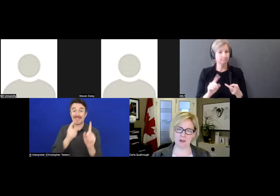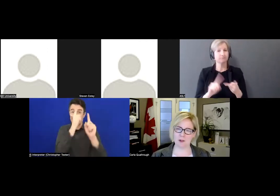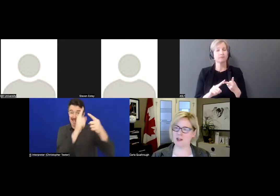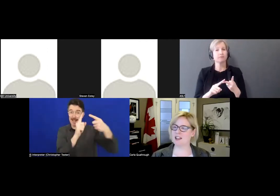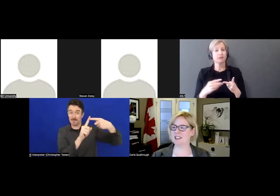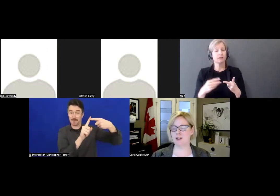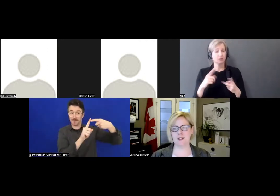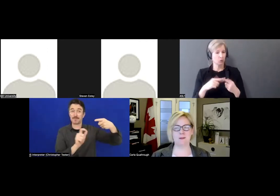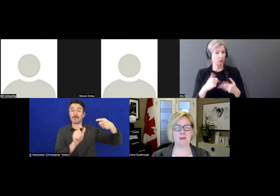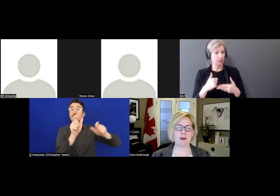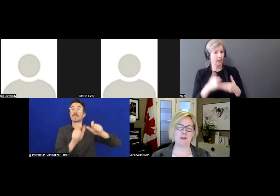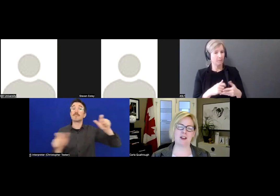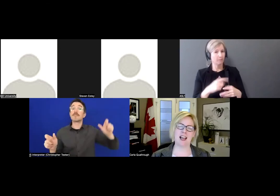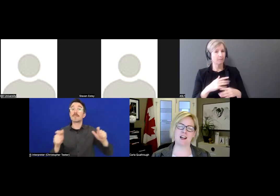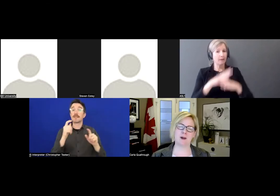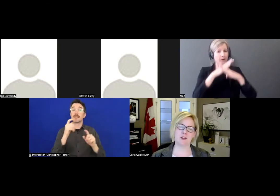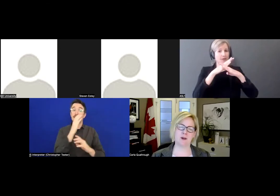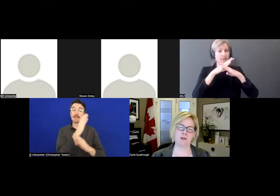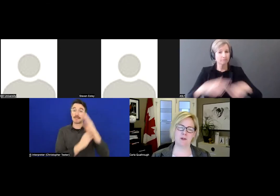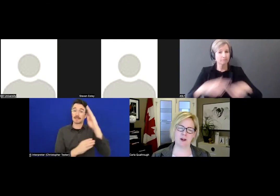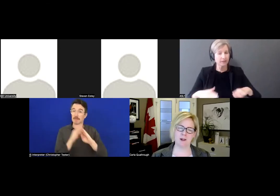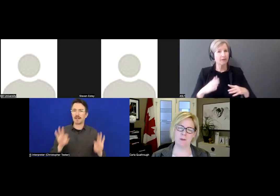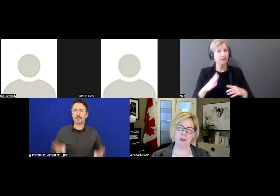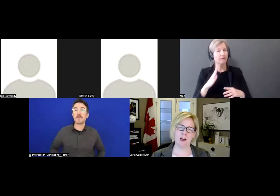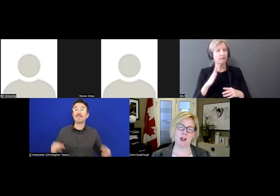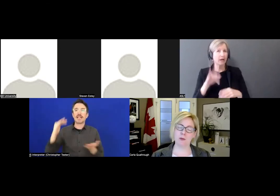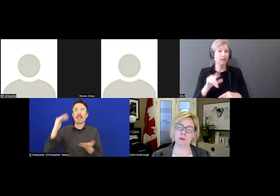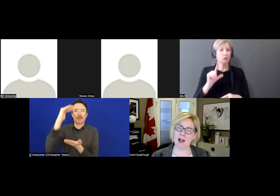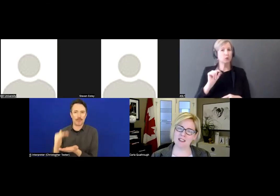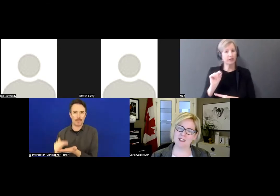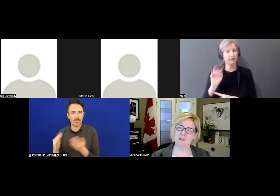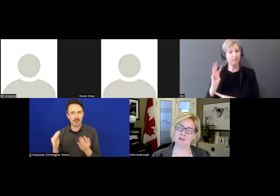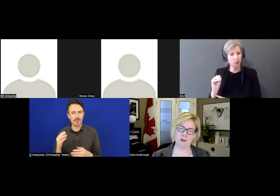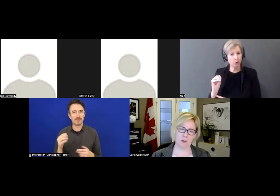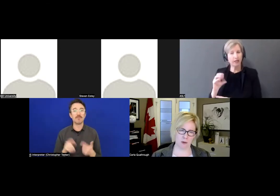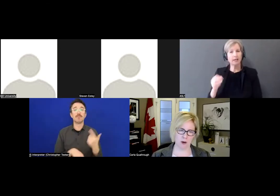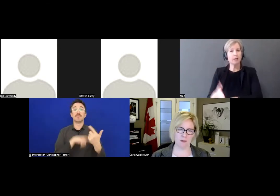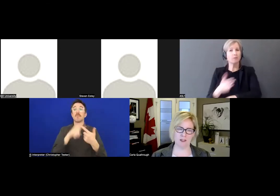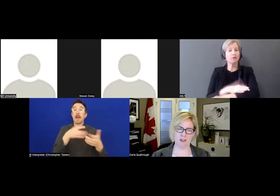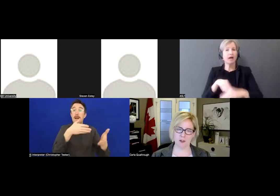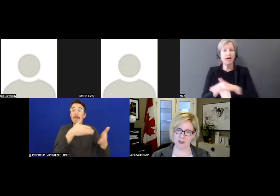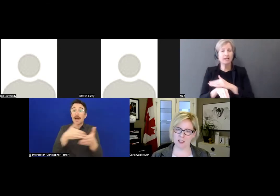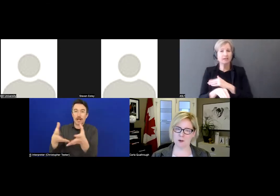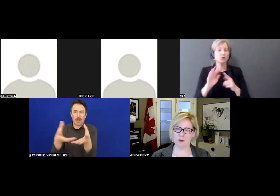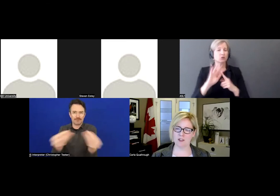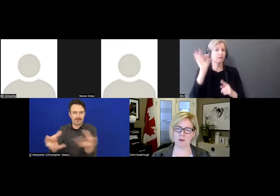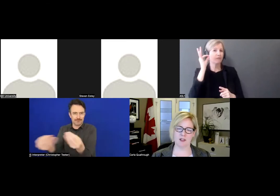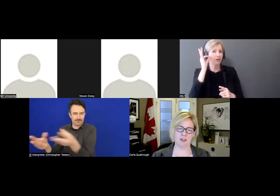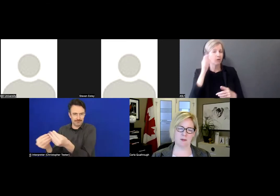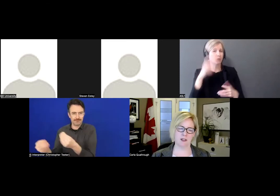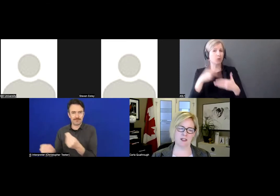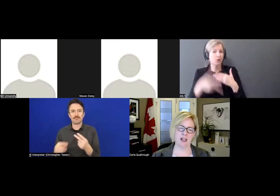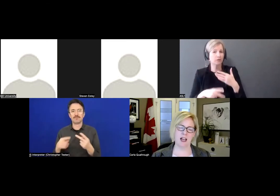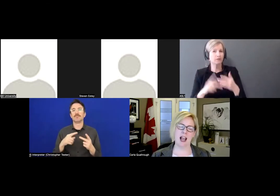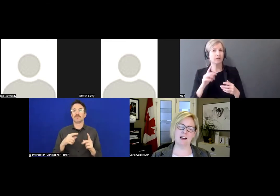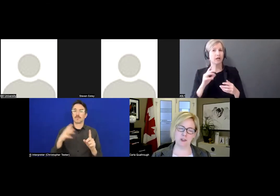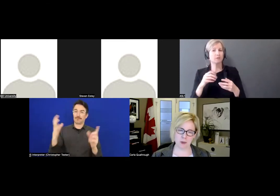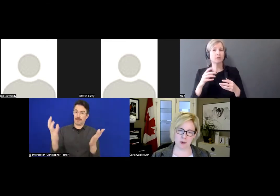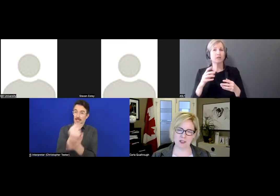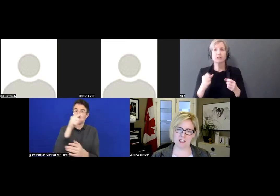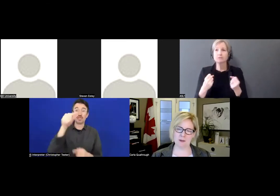to the realization of a barrier-free Canada by 2040, improve access to federal programs and services for persons with disabilities,